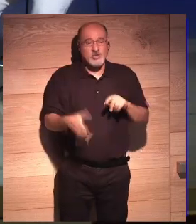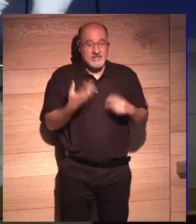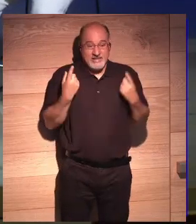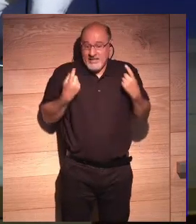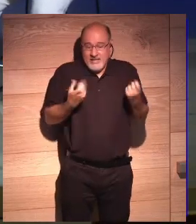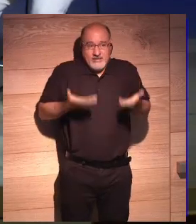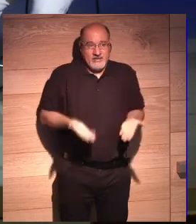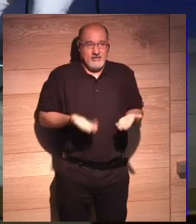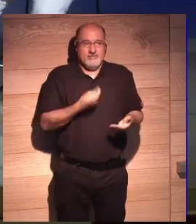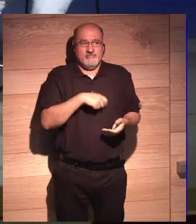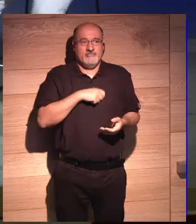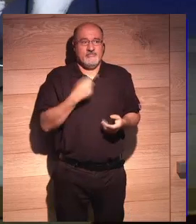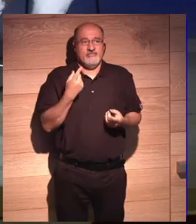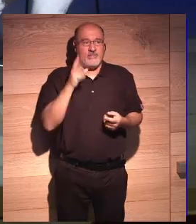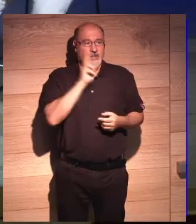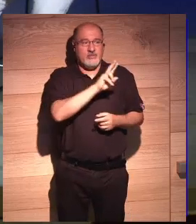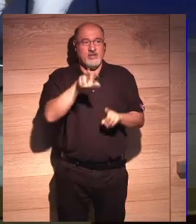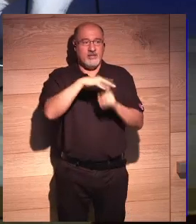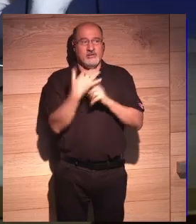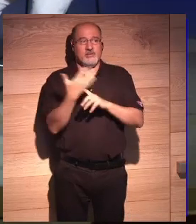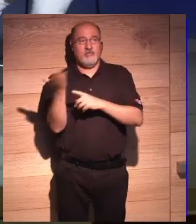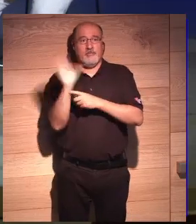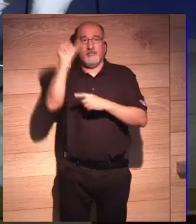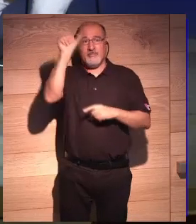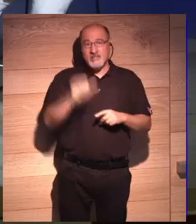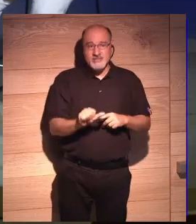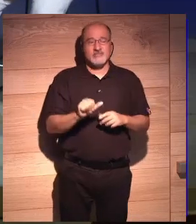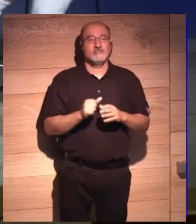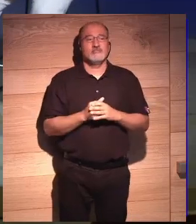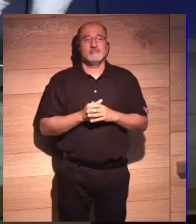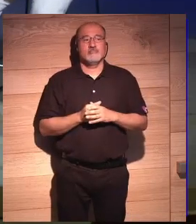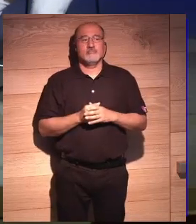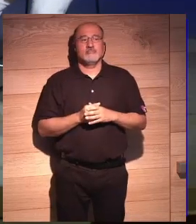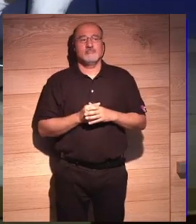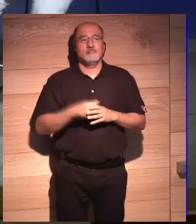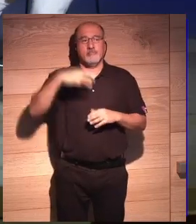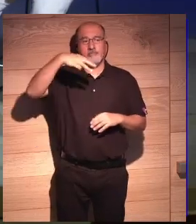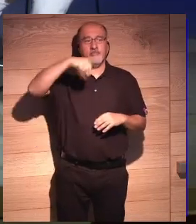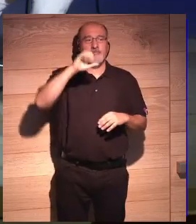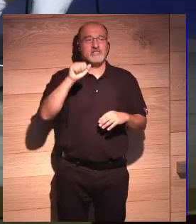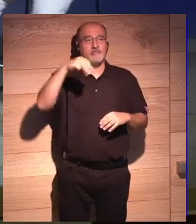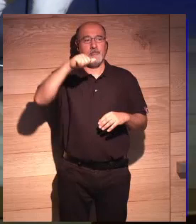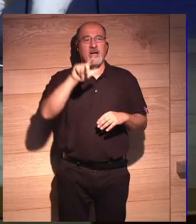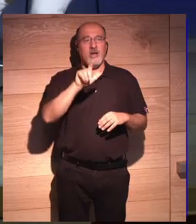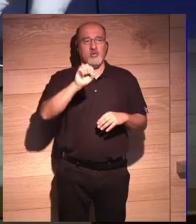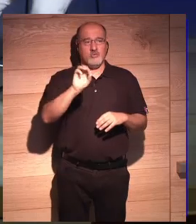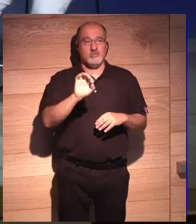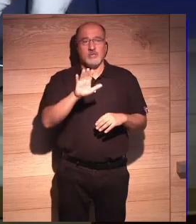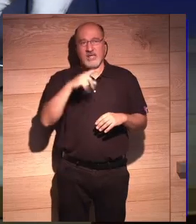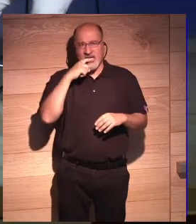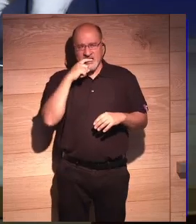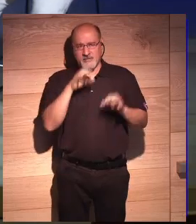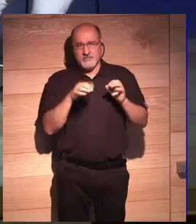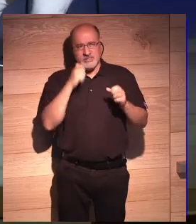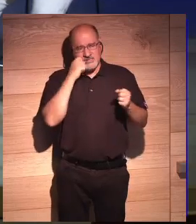have to say. One of the things that we have a lack of, and after seeing the presentation by Marshmallow, I think that